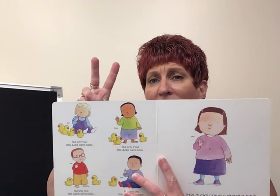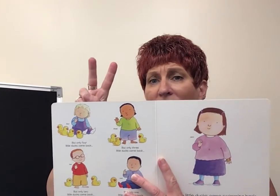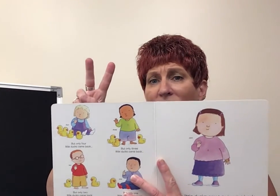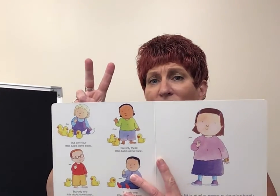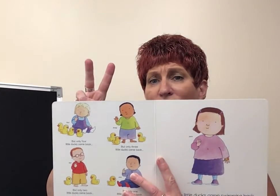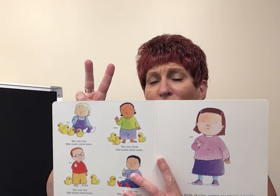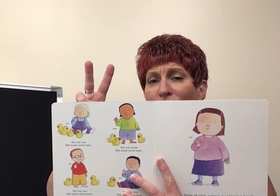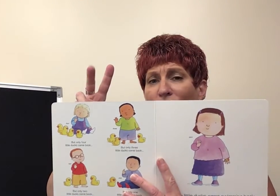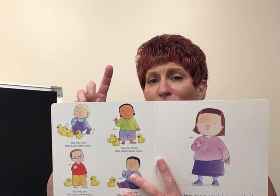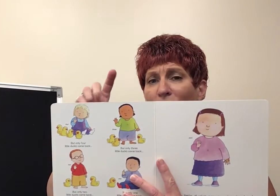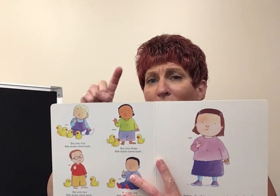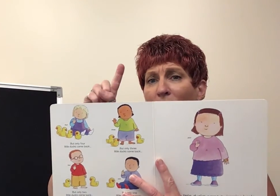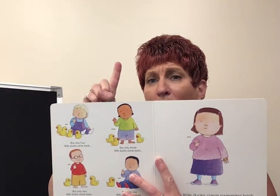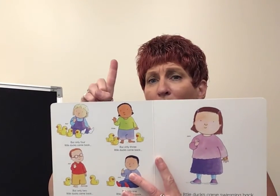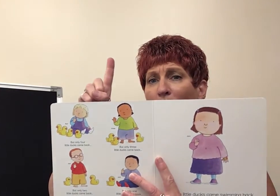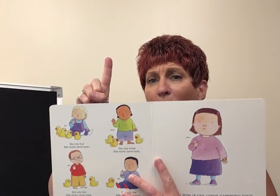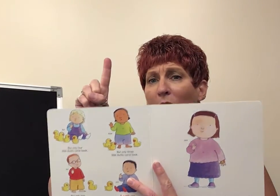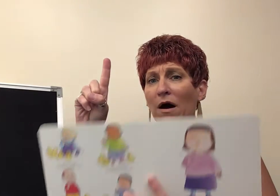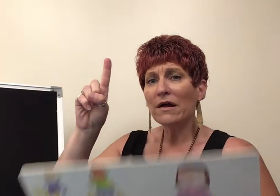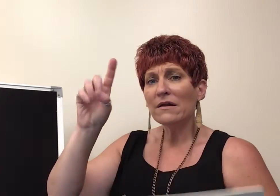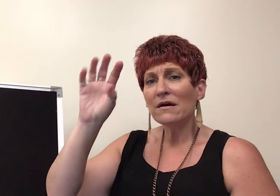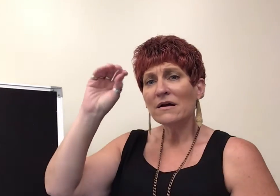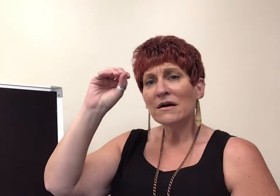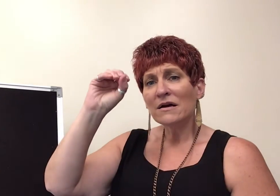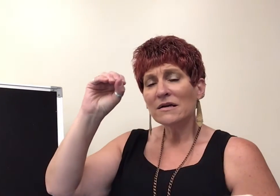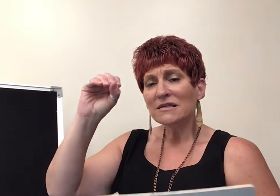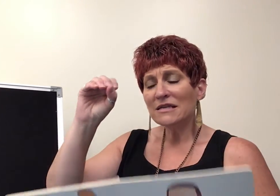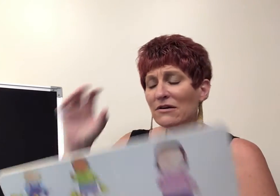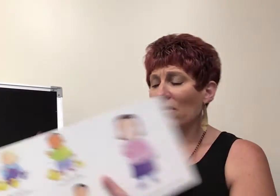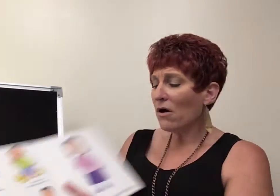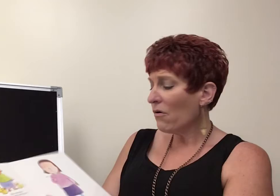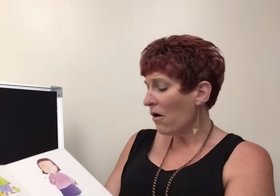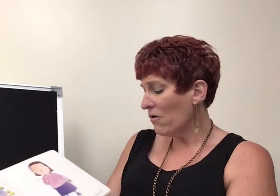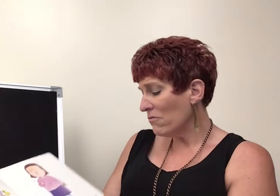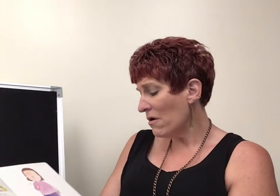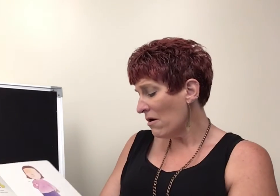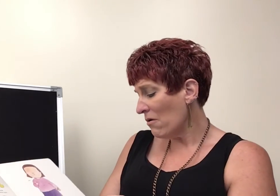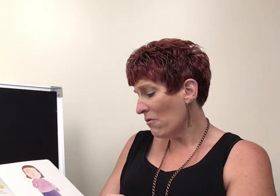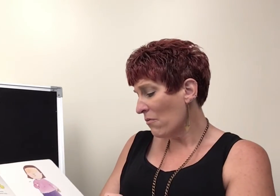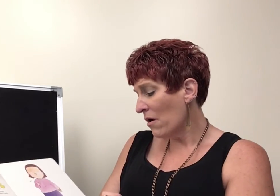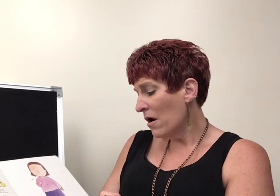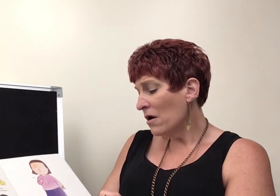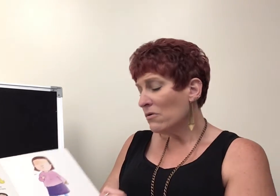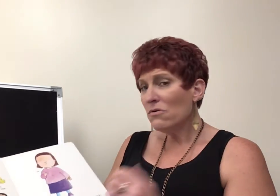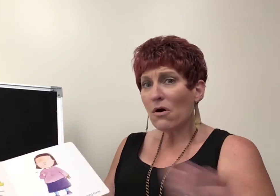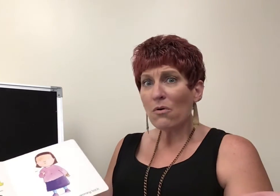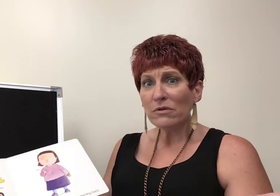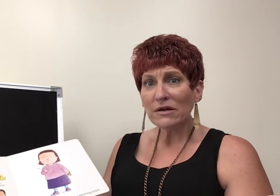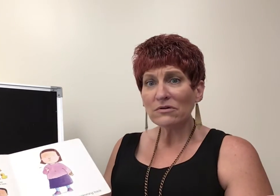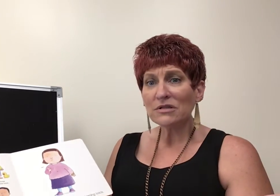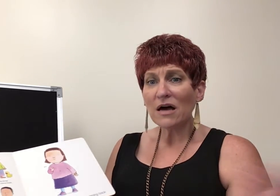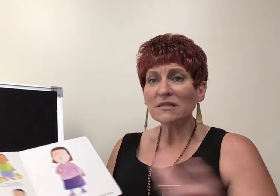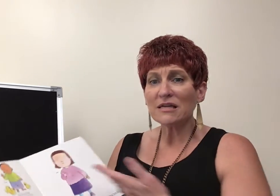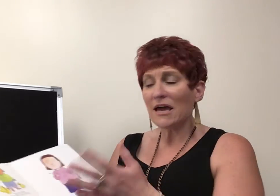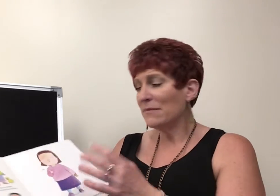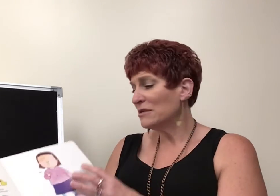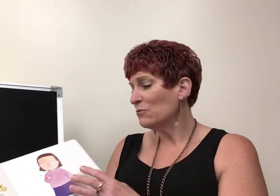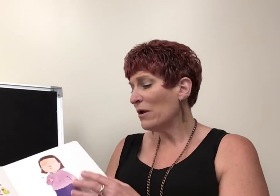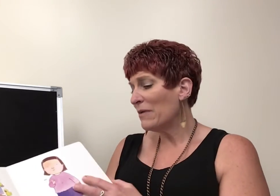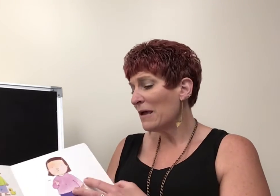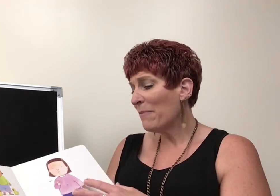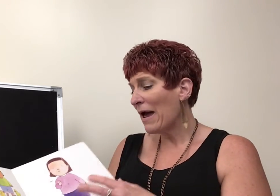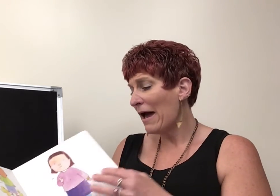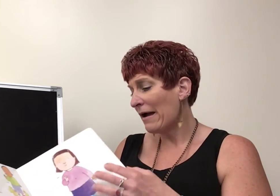then two. One. Zero. Oh, no. No little ducks